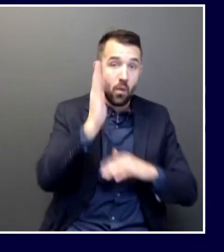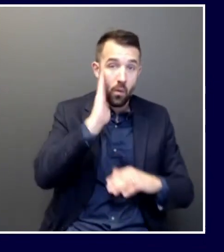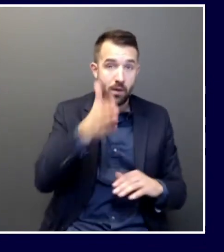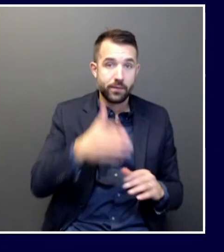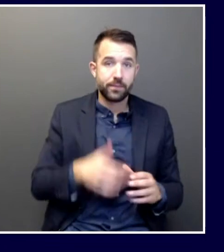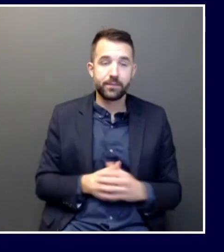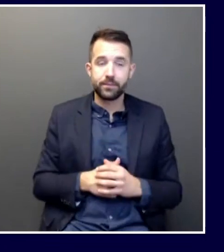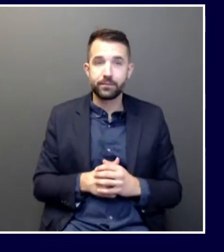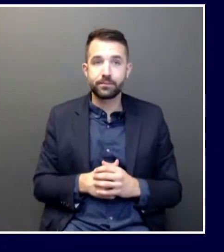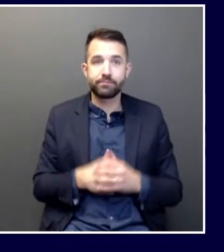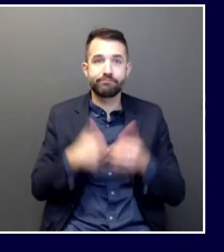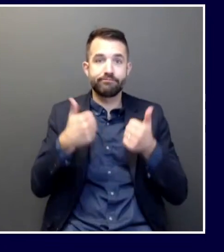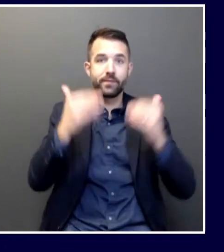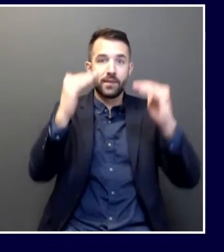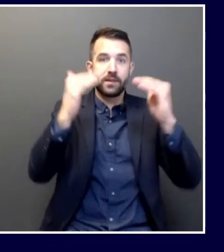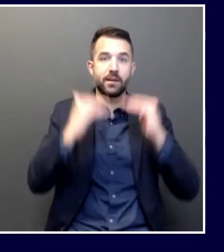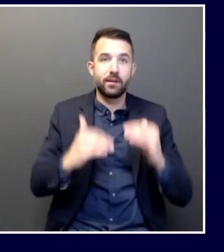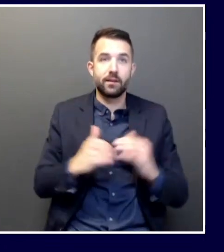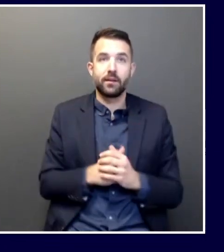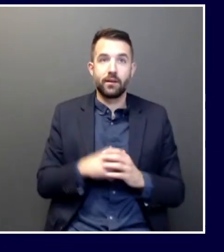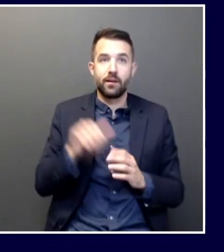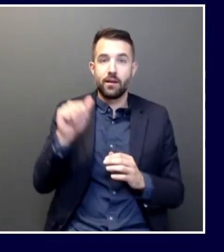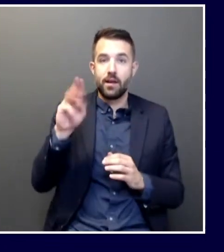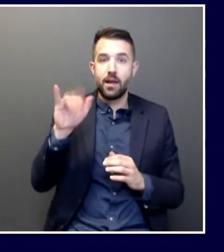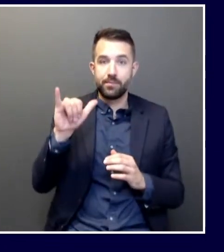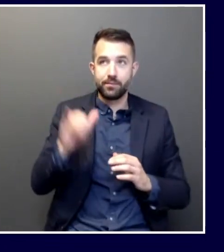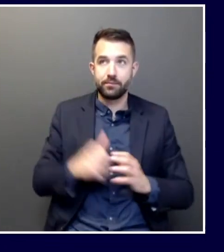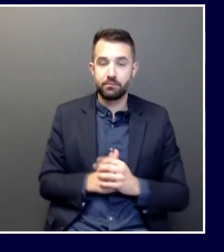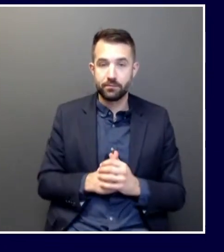Let me go to Amy Brown next.